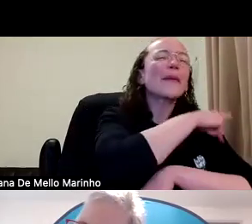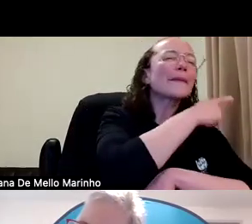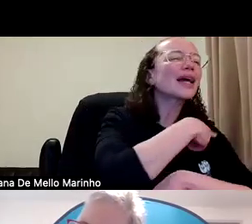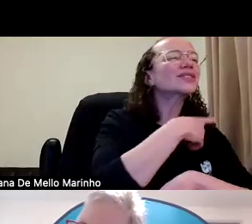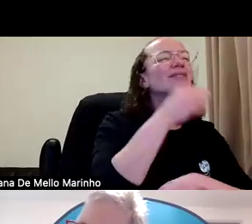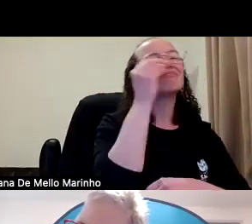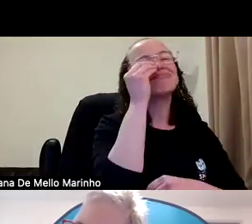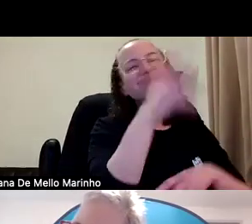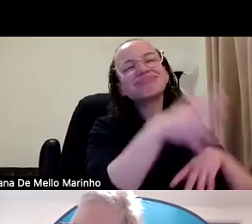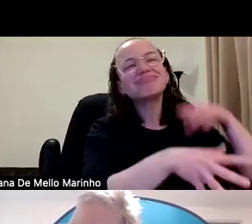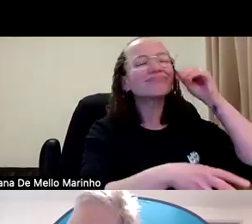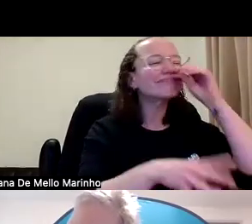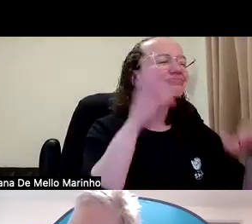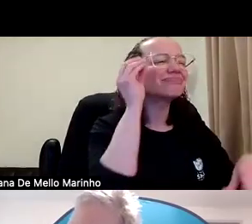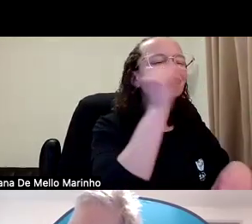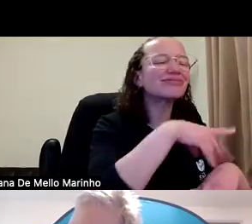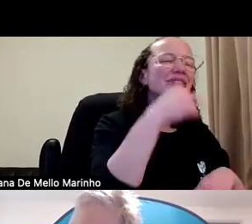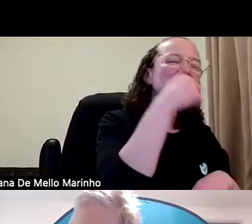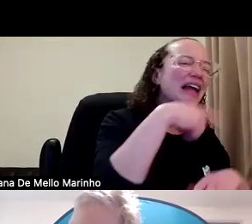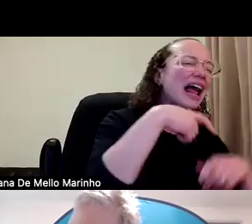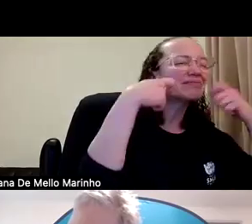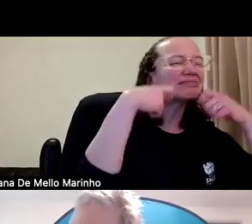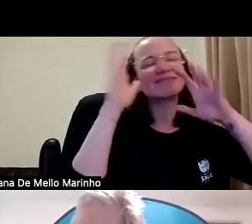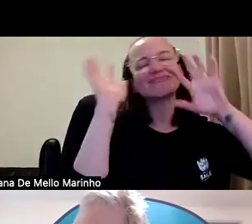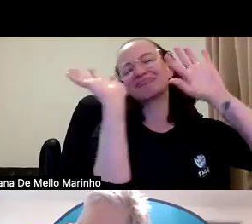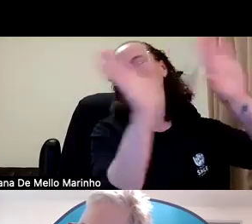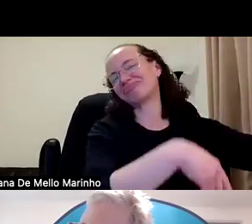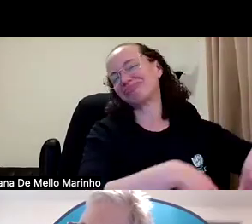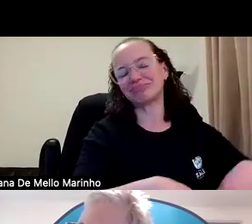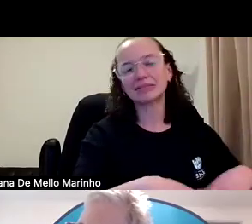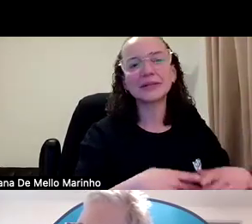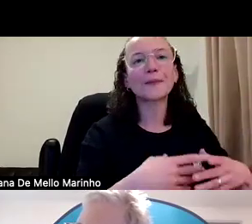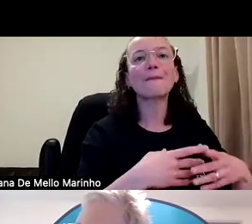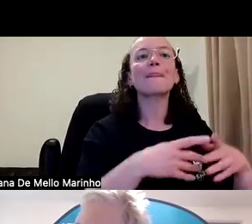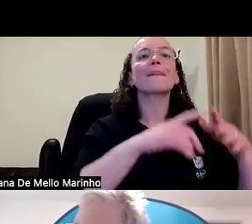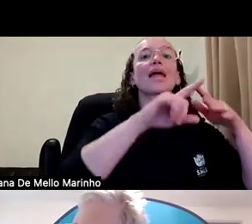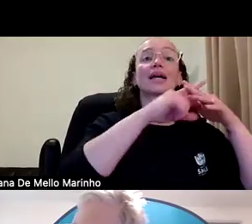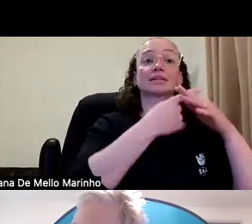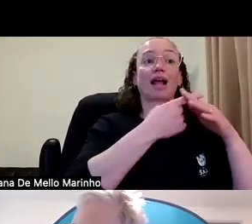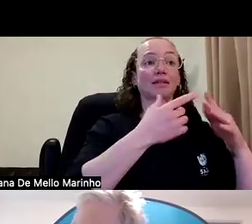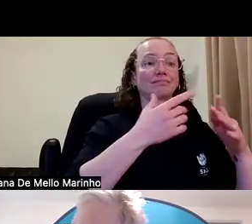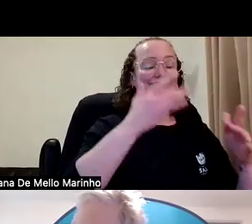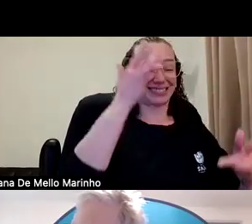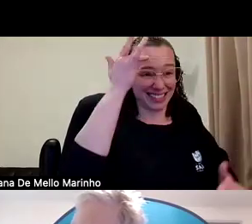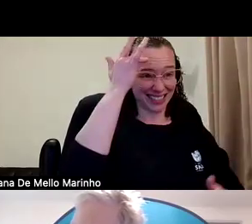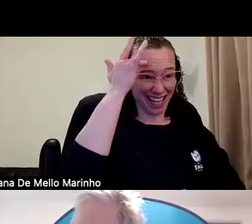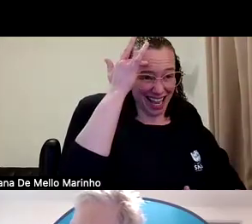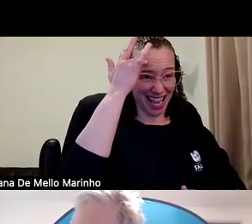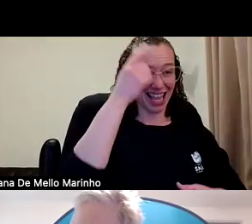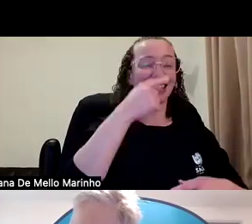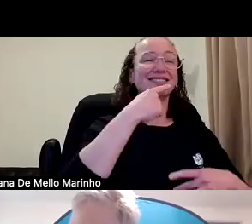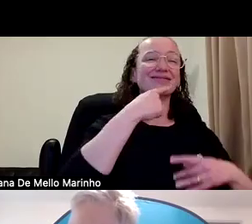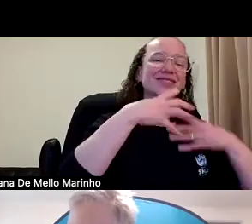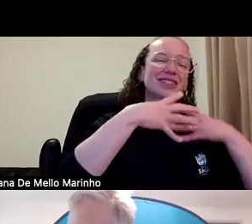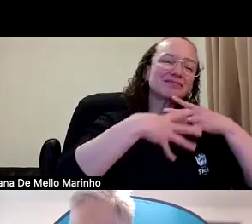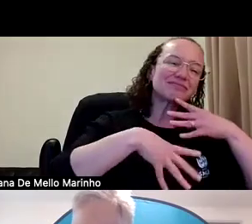starts to get sick. The patient doesn't care about they're taking care of them, they're brushing, they're flossing. They say, I don't need to do that.